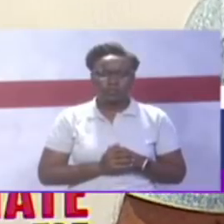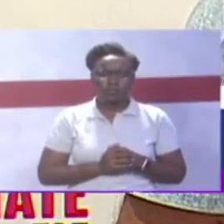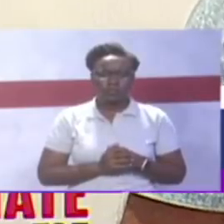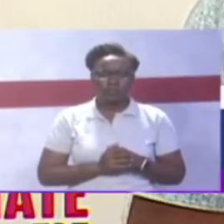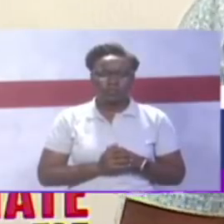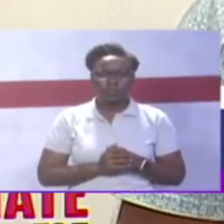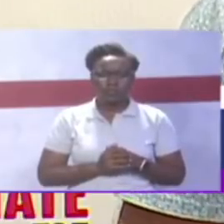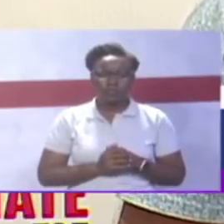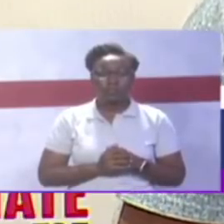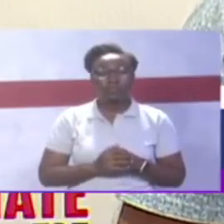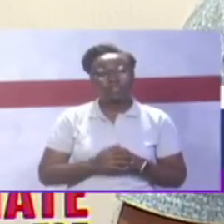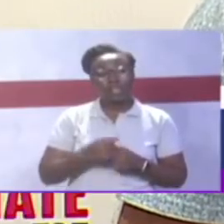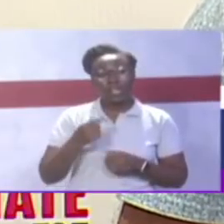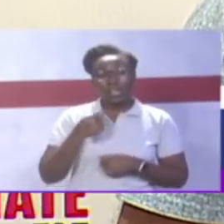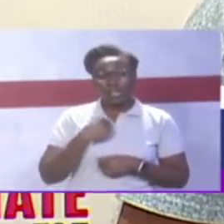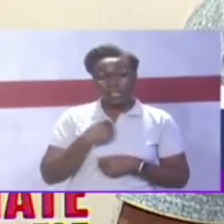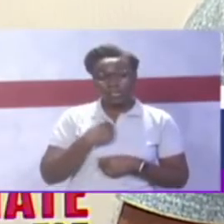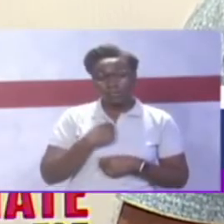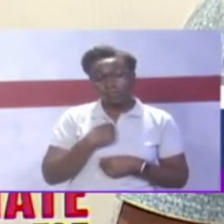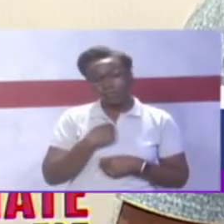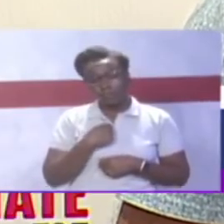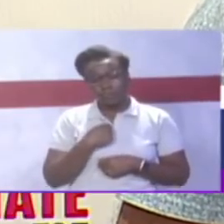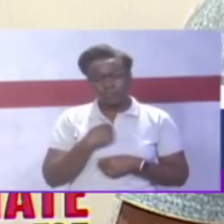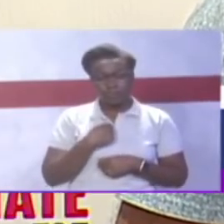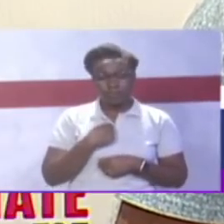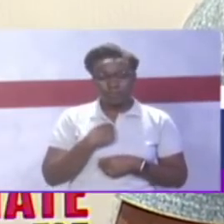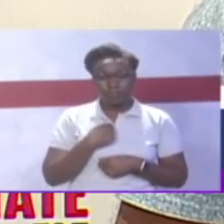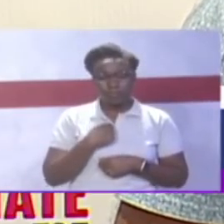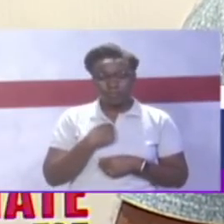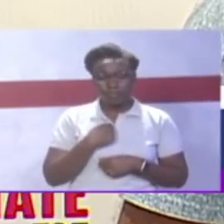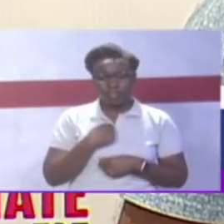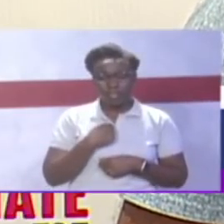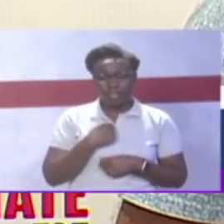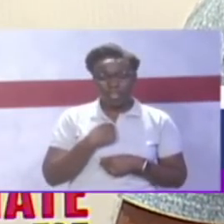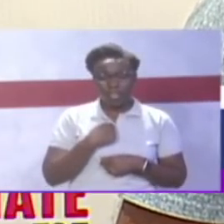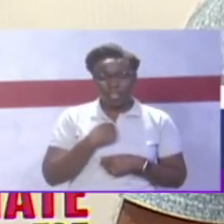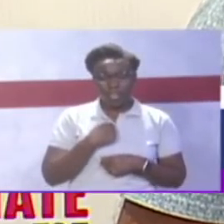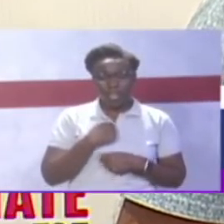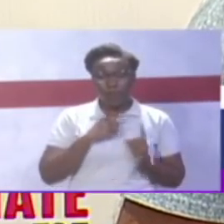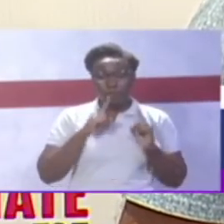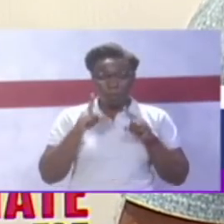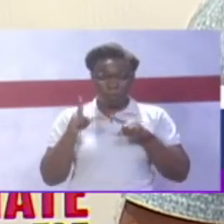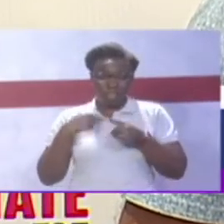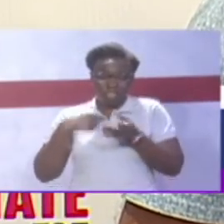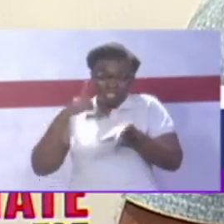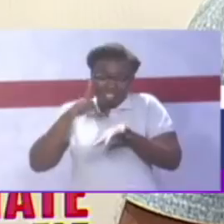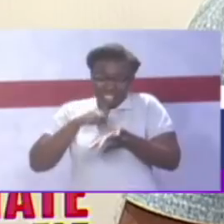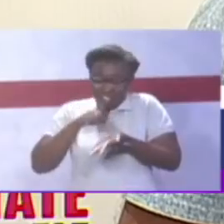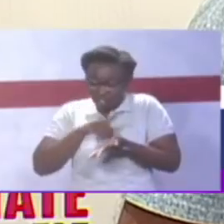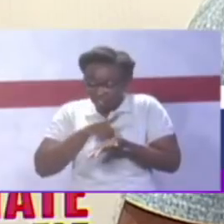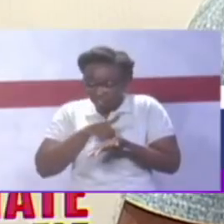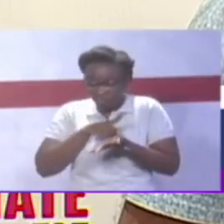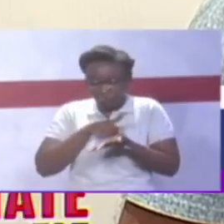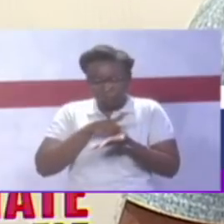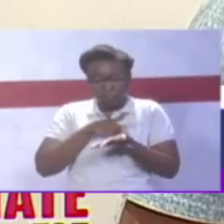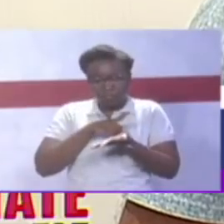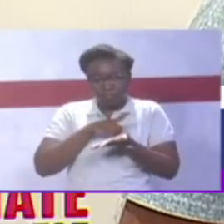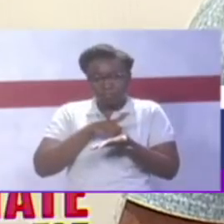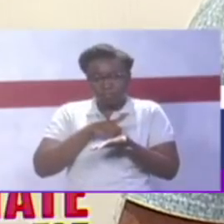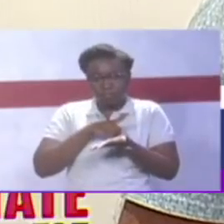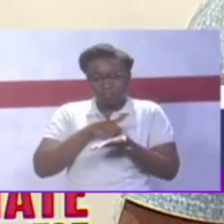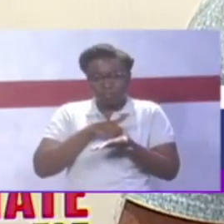All right. I had to go by the advice of my doctors at the Arima clinic,